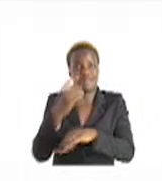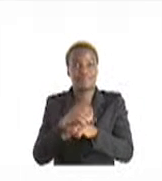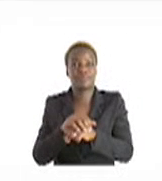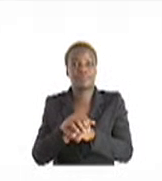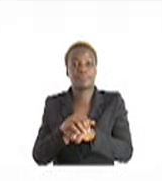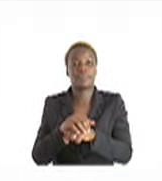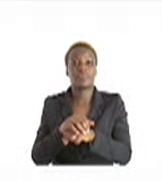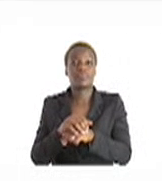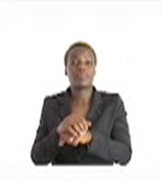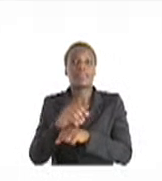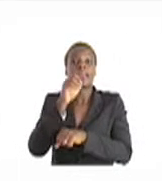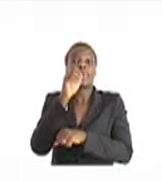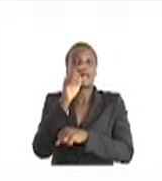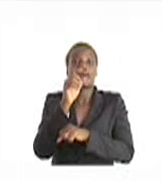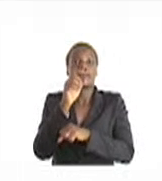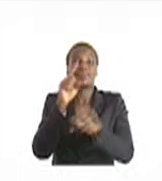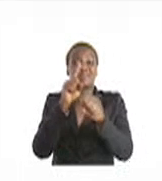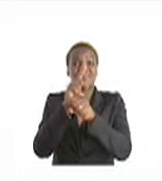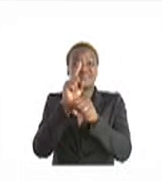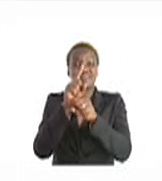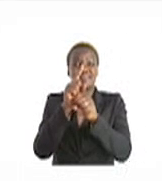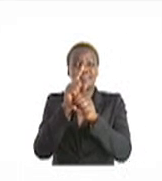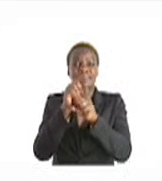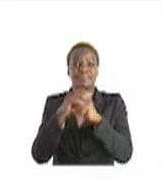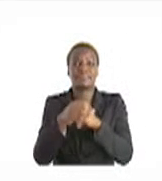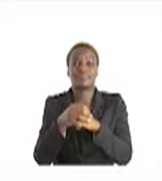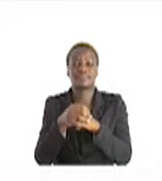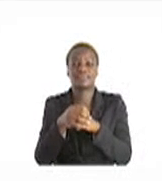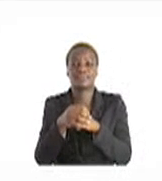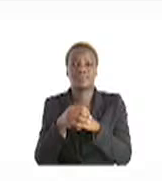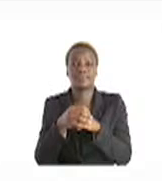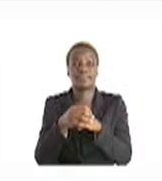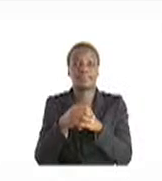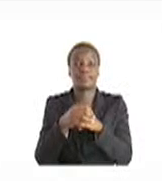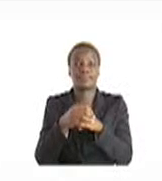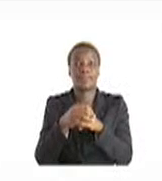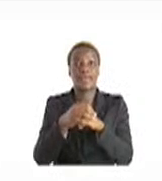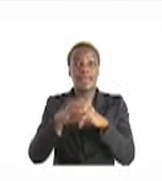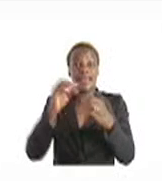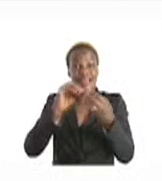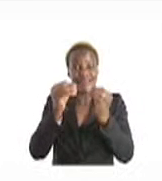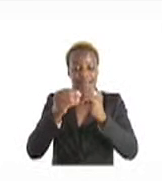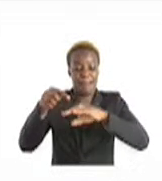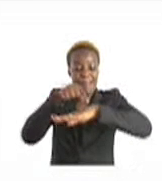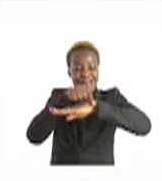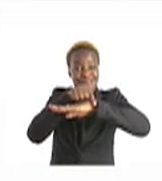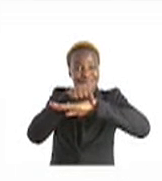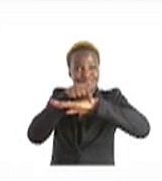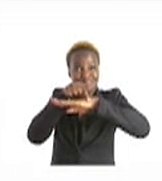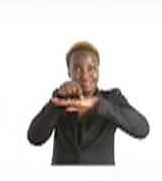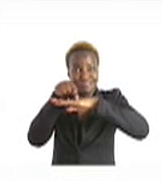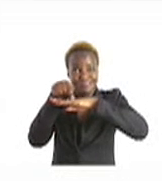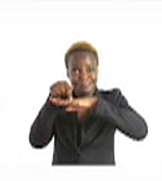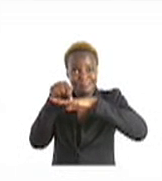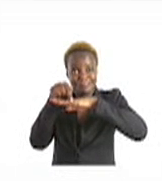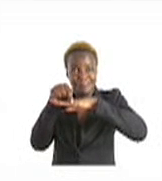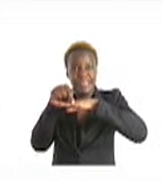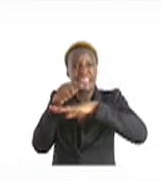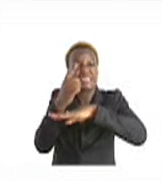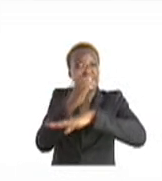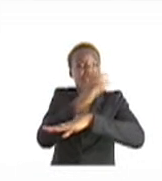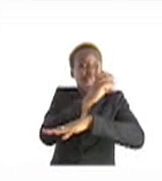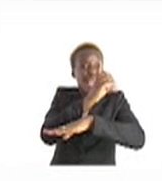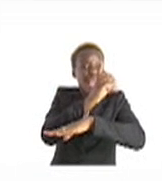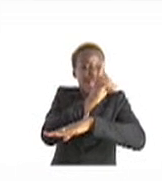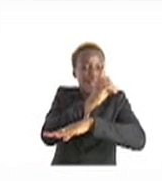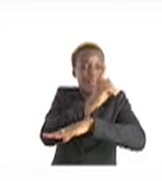the number which is, look at the digit that has been underlined. Is it at the place for the hundreds, or is it